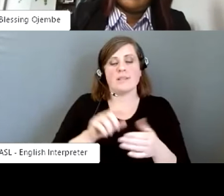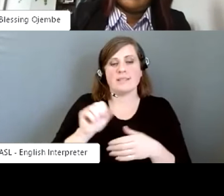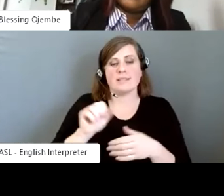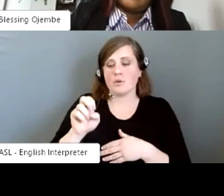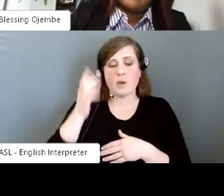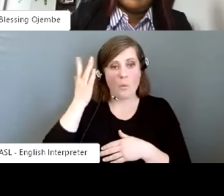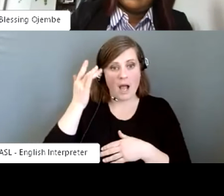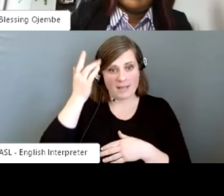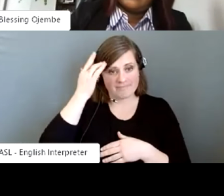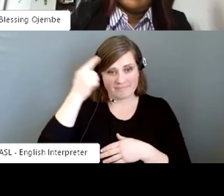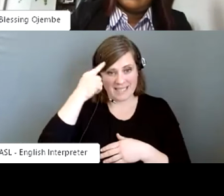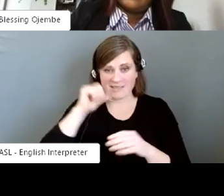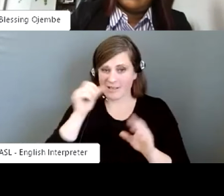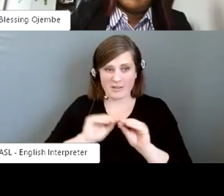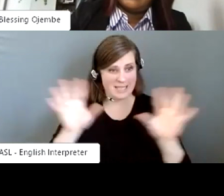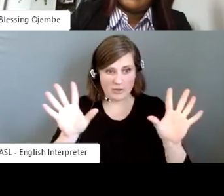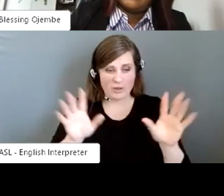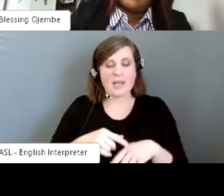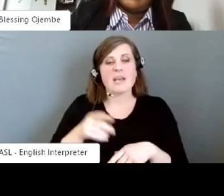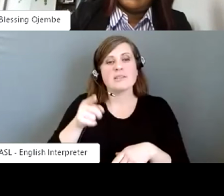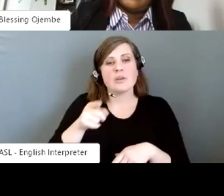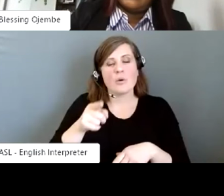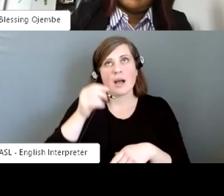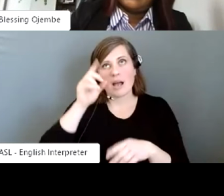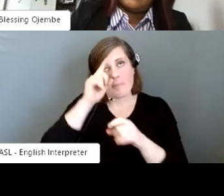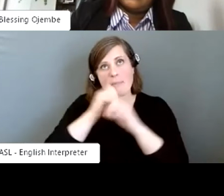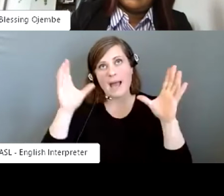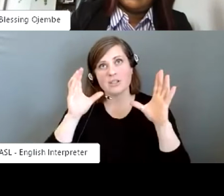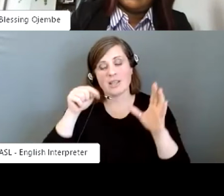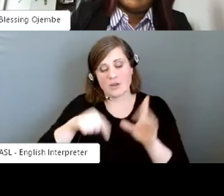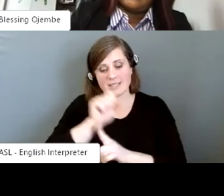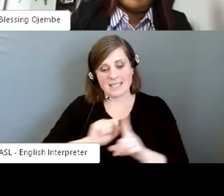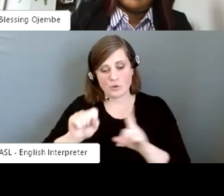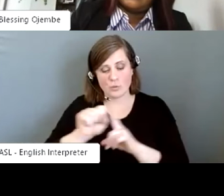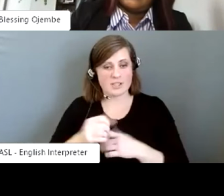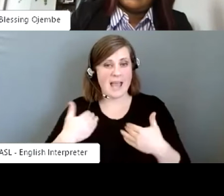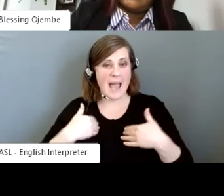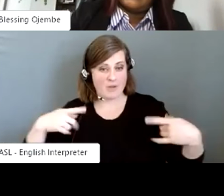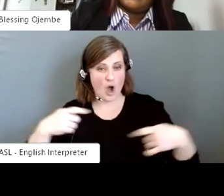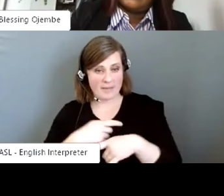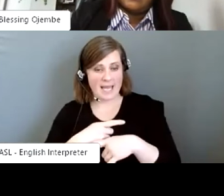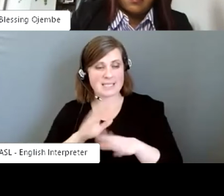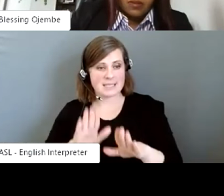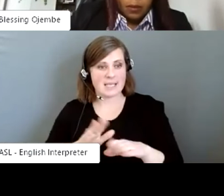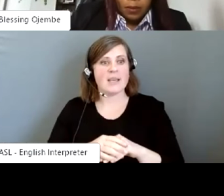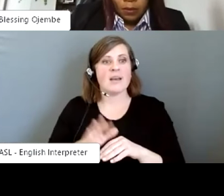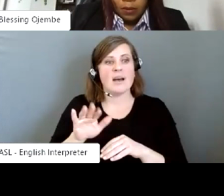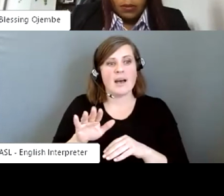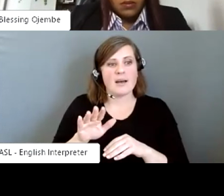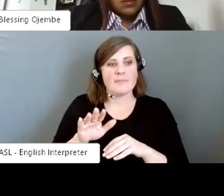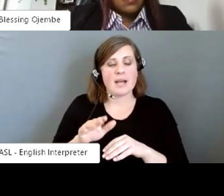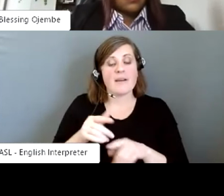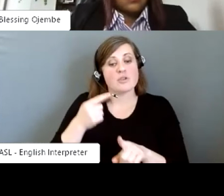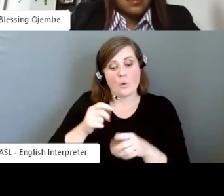impairment. Imagine a challenging situation navigating complex circumstances, and